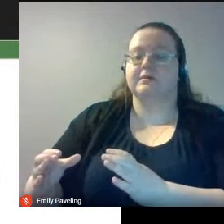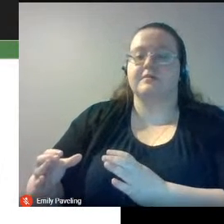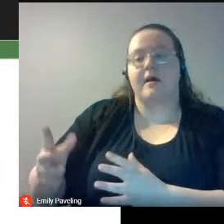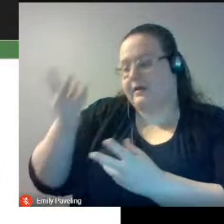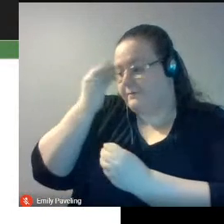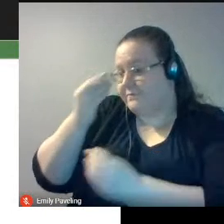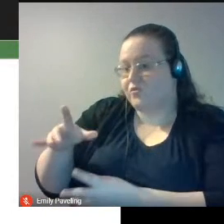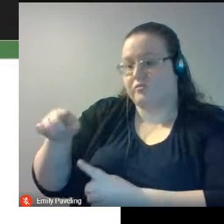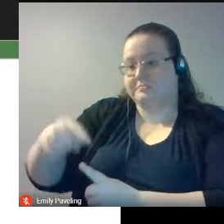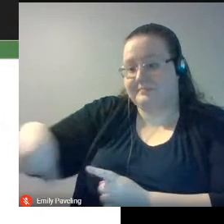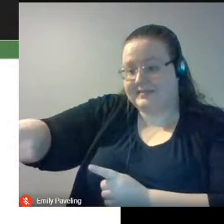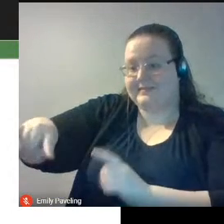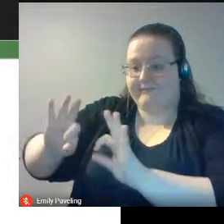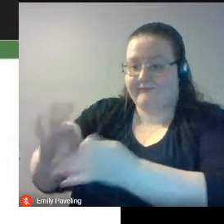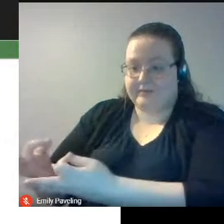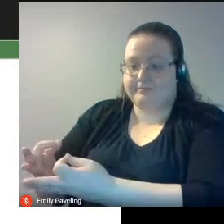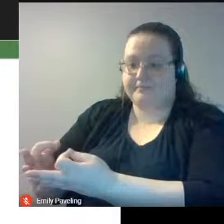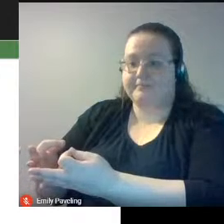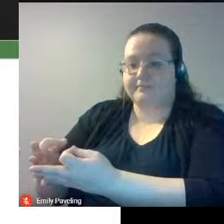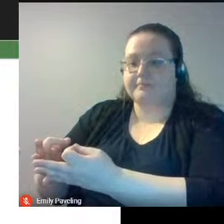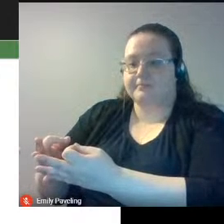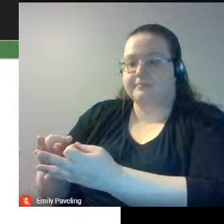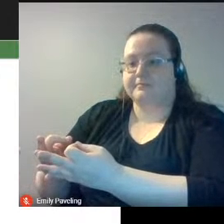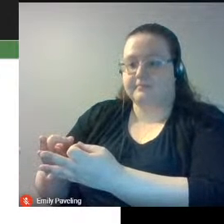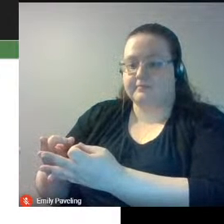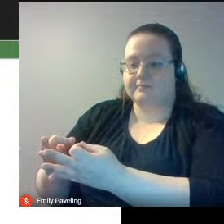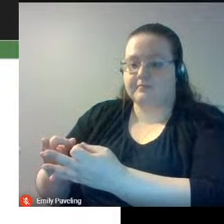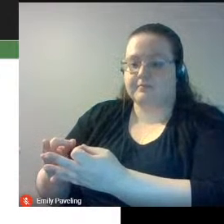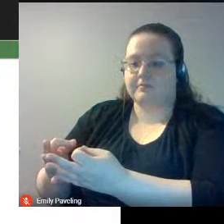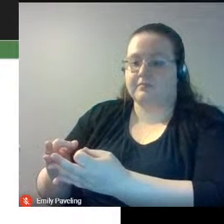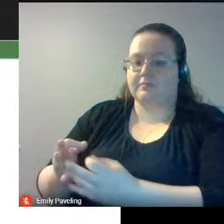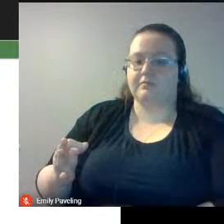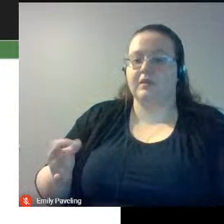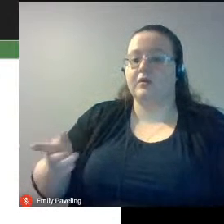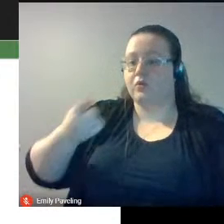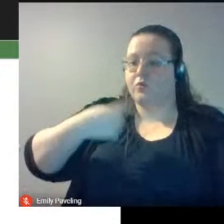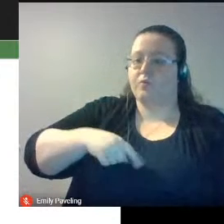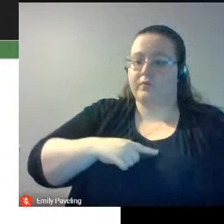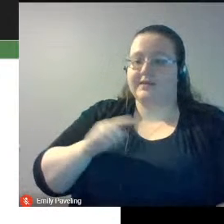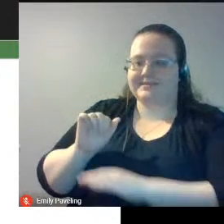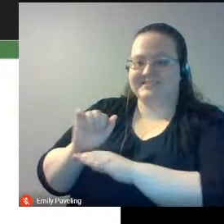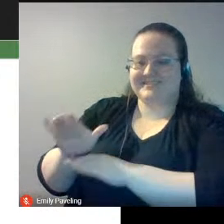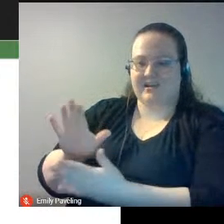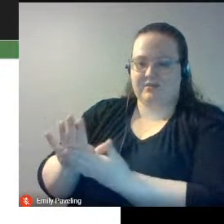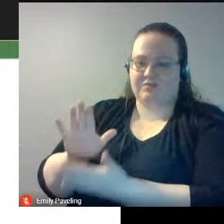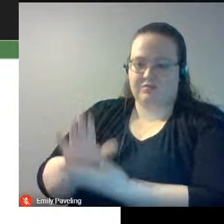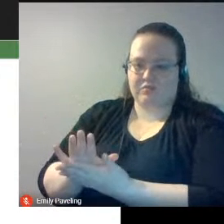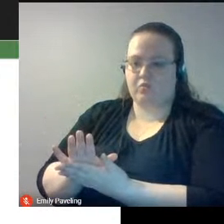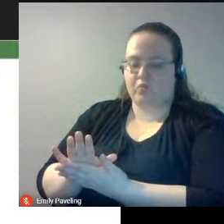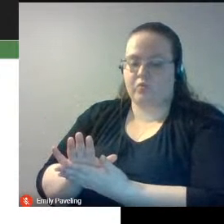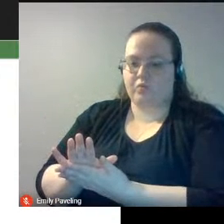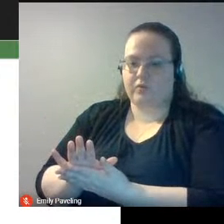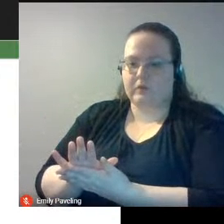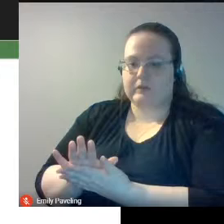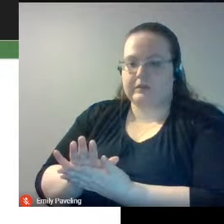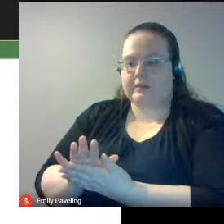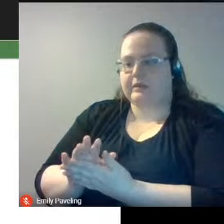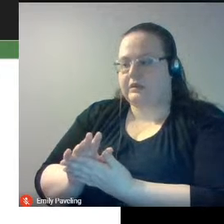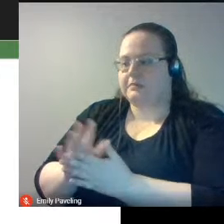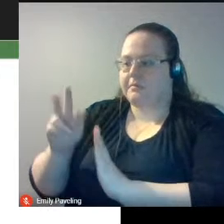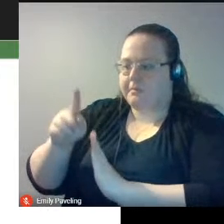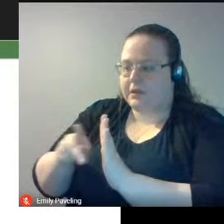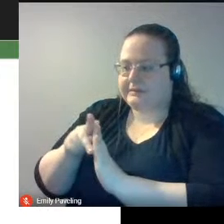and tested. We will send the school an outbreak declaration letter and continue daily contact with the